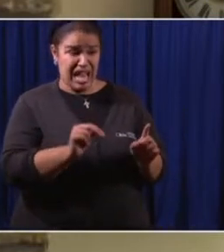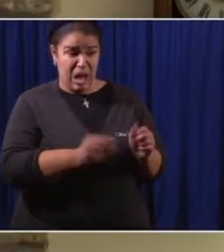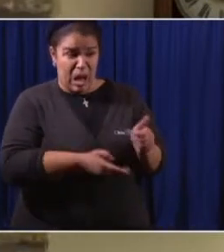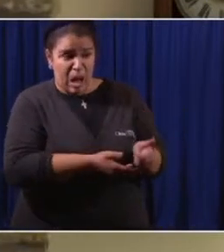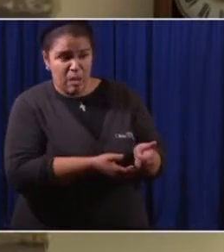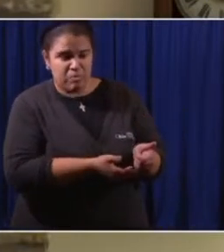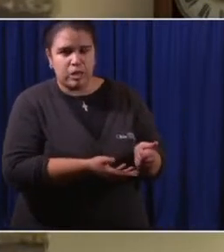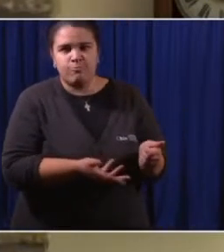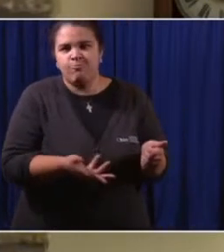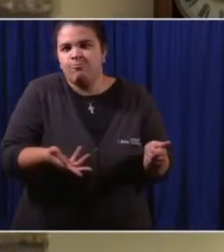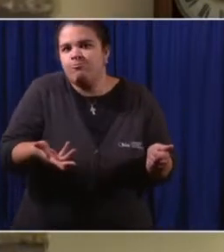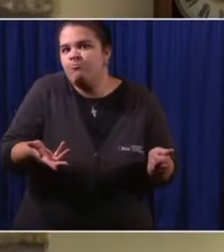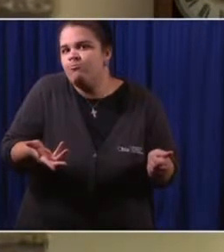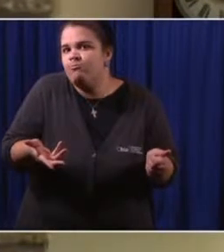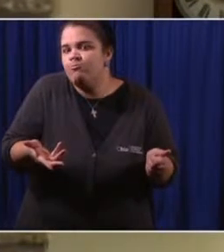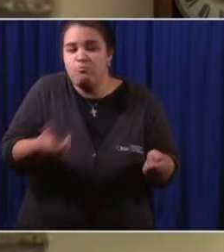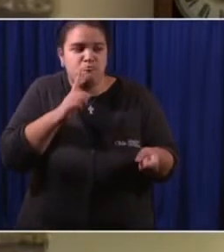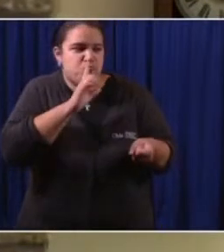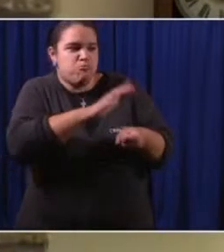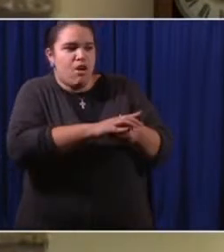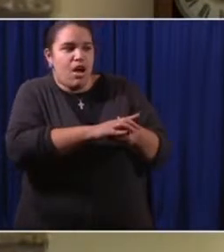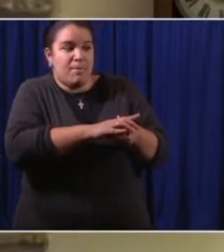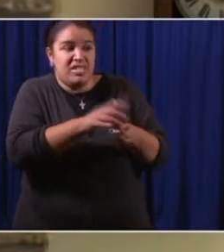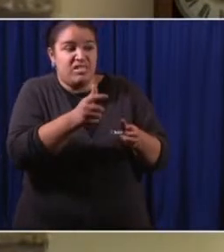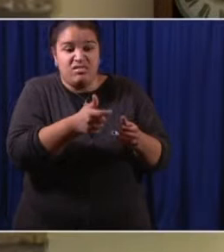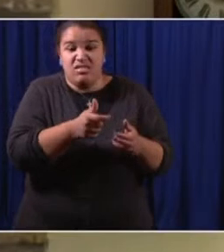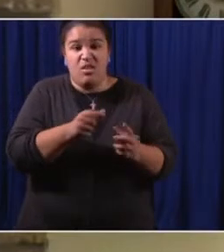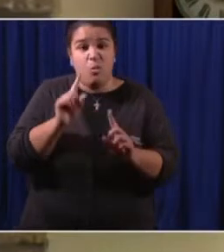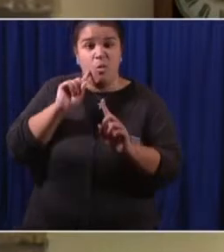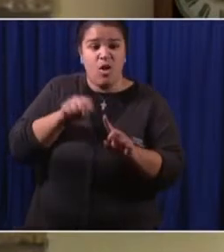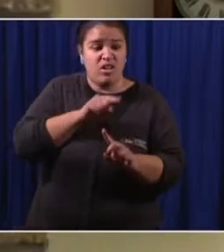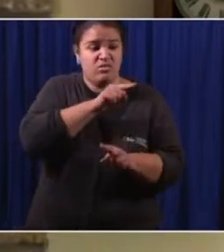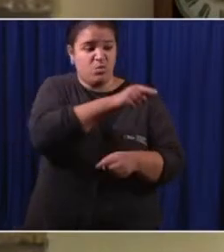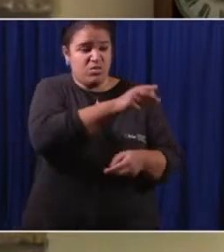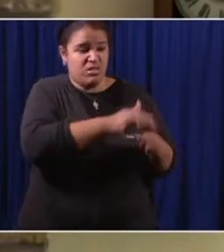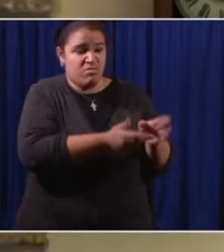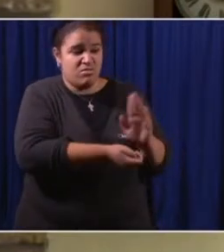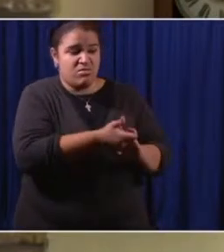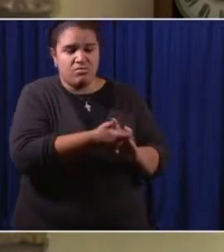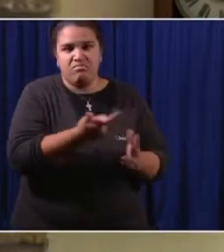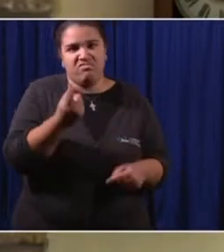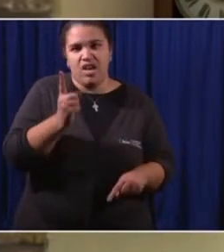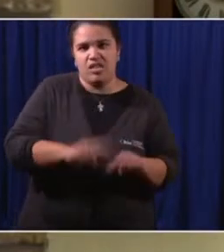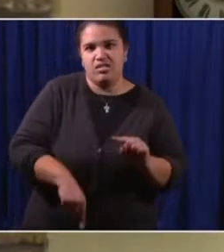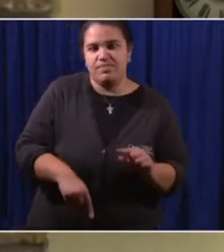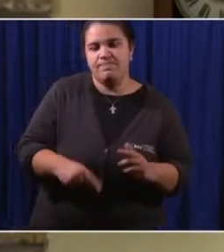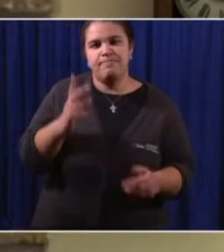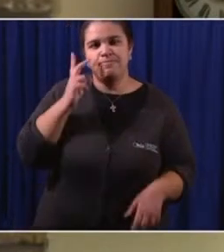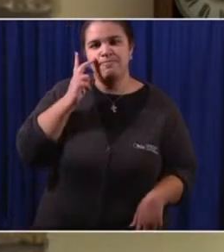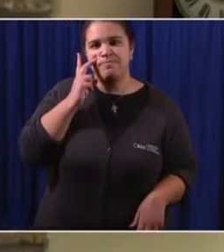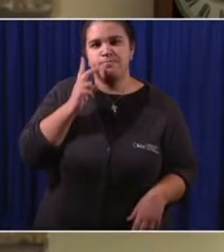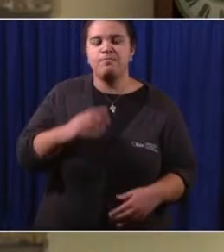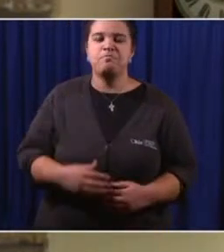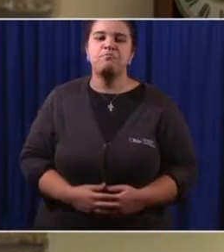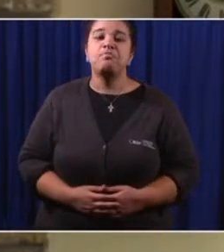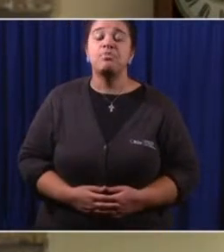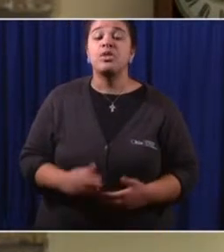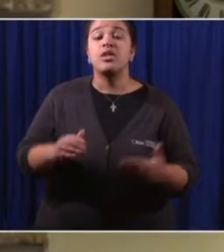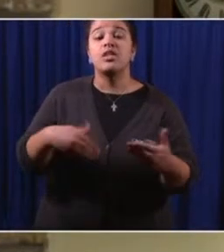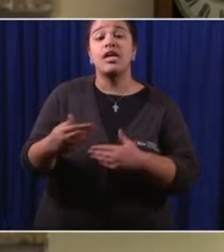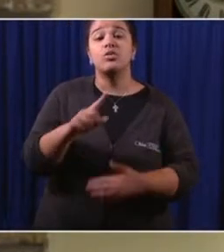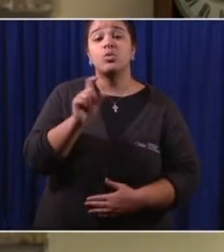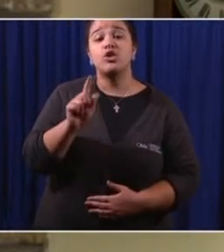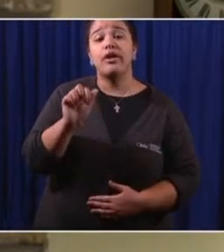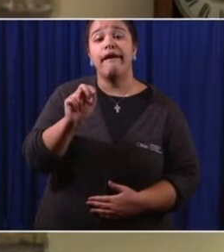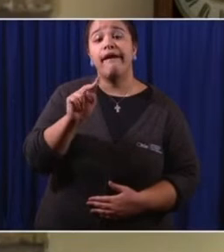we've consulted the lawyers to see if there's something we can do here. Next question is from Andy Chow at Ohio Public Radio